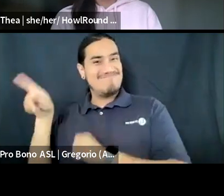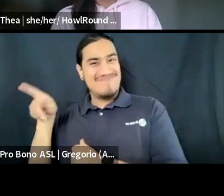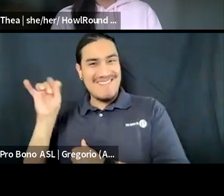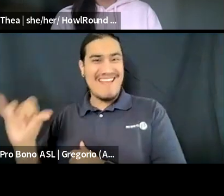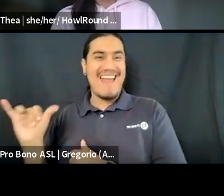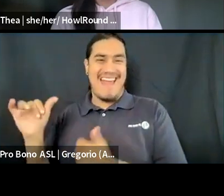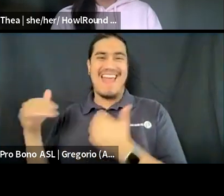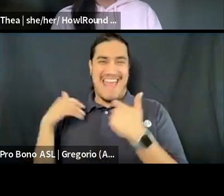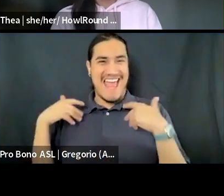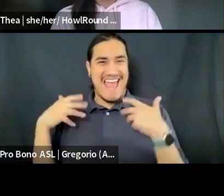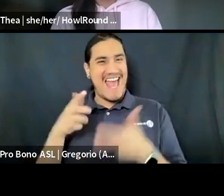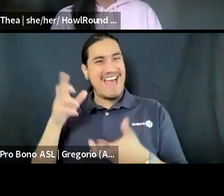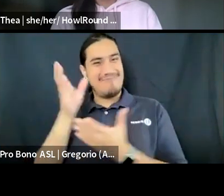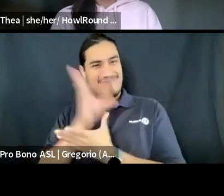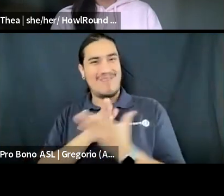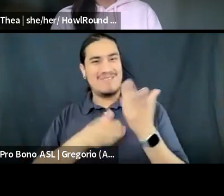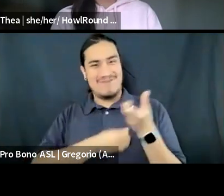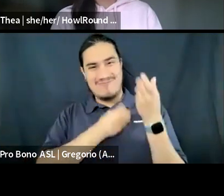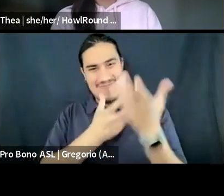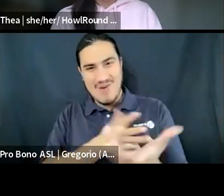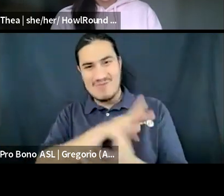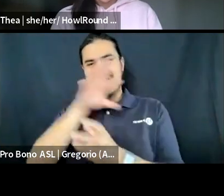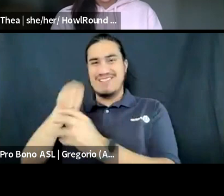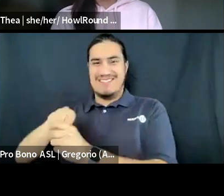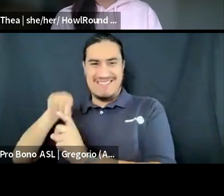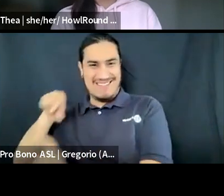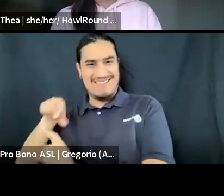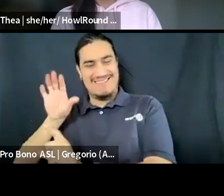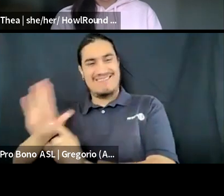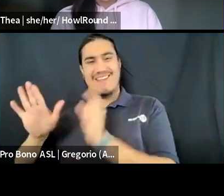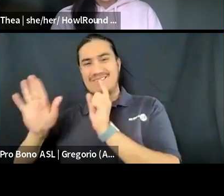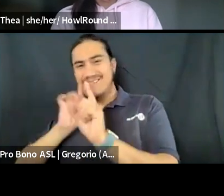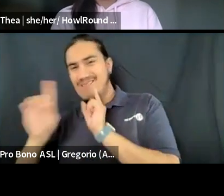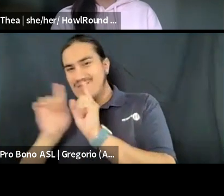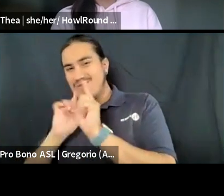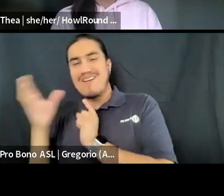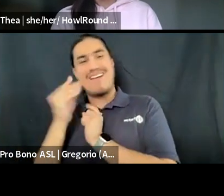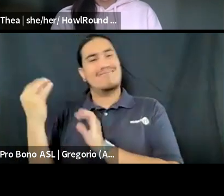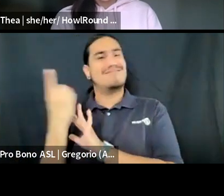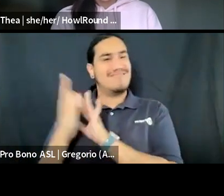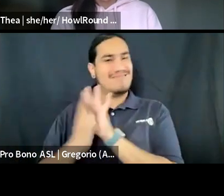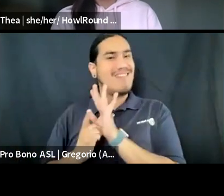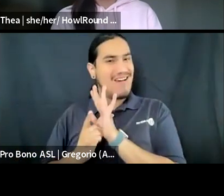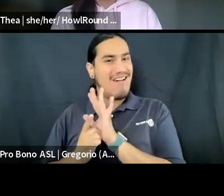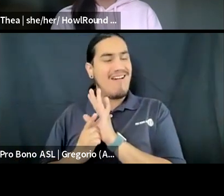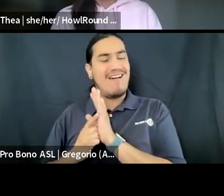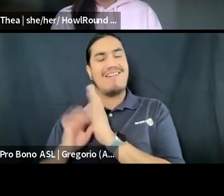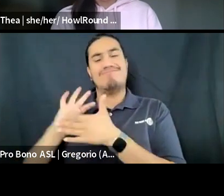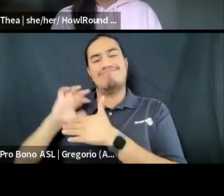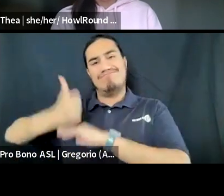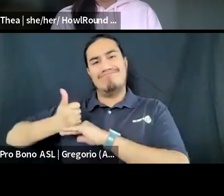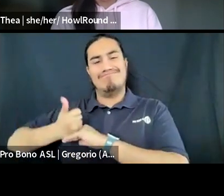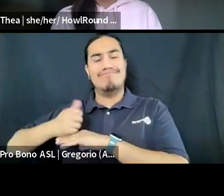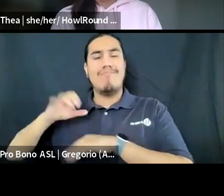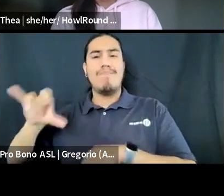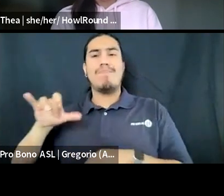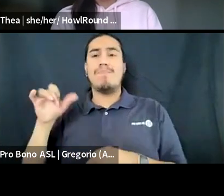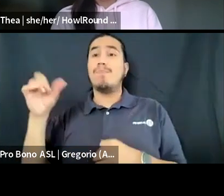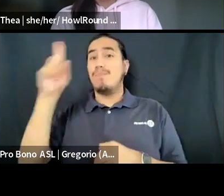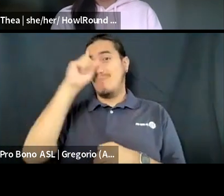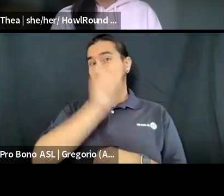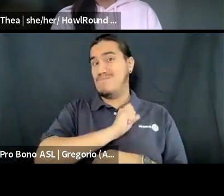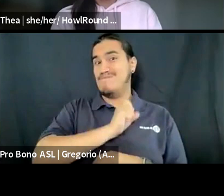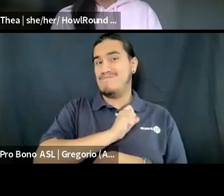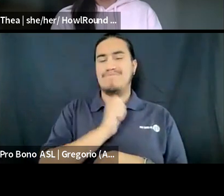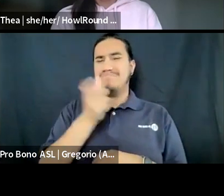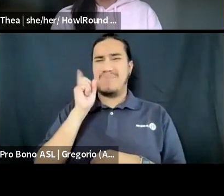have elements of poetry in the dialogue and also in the design. And so I really am of the school that you don't have to choose